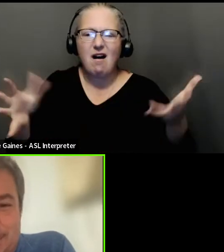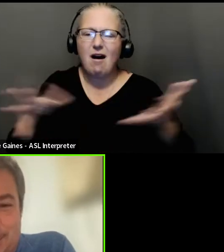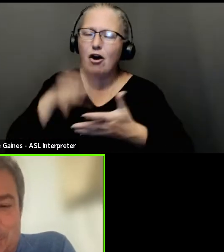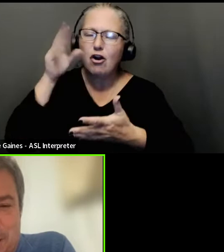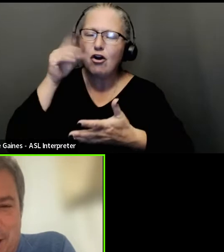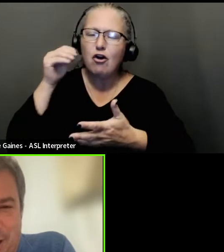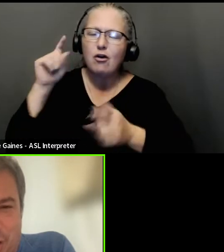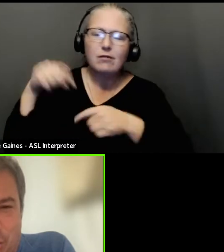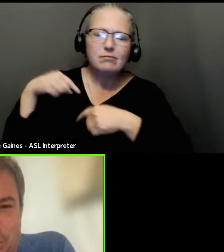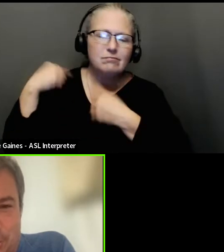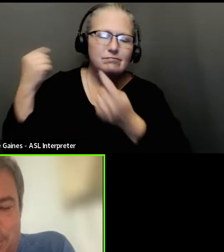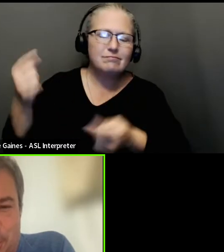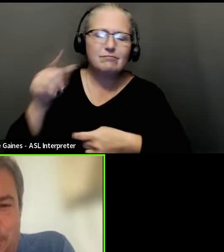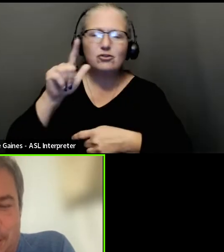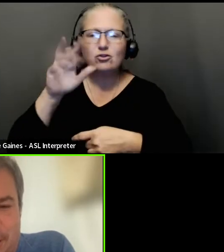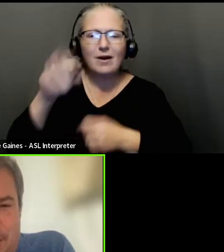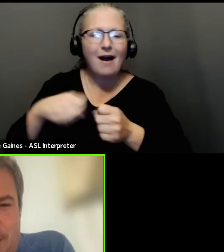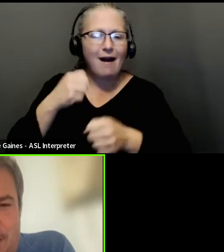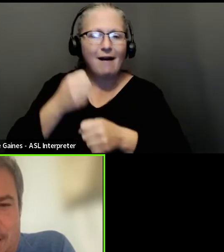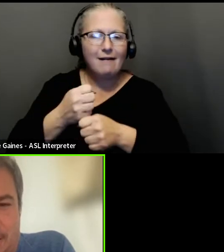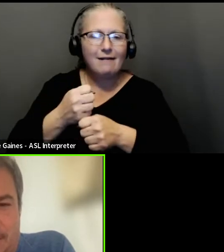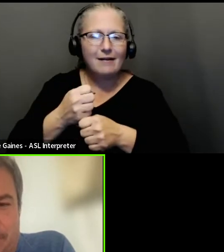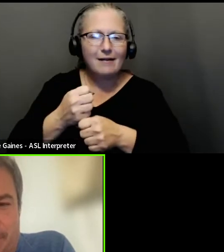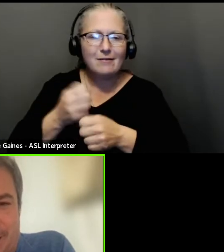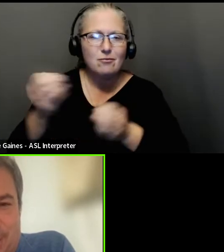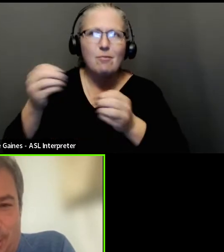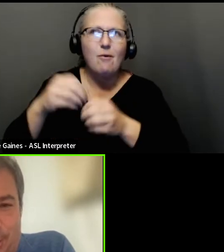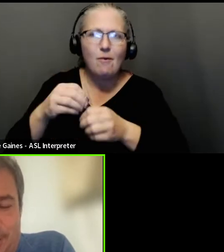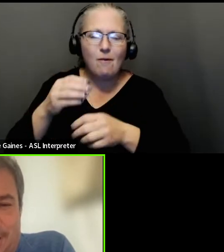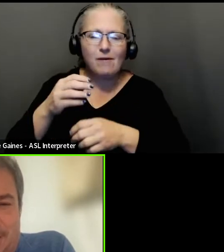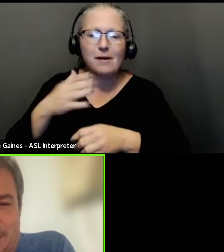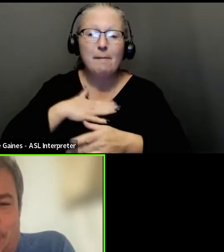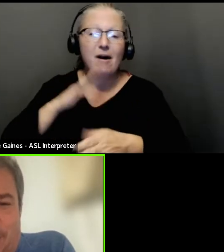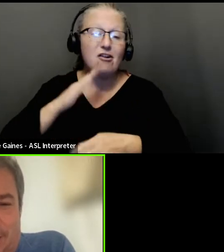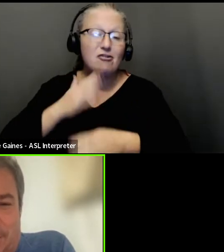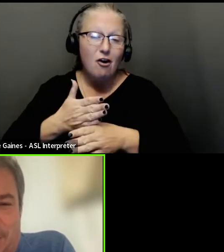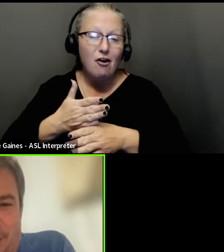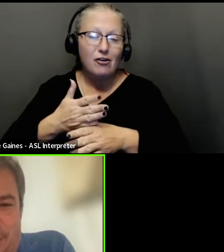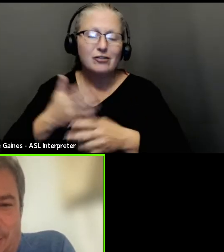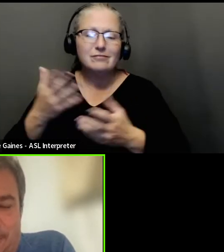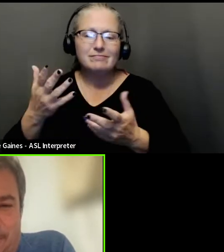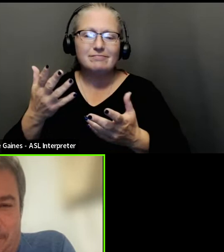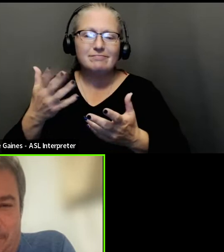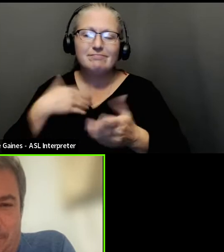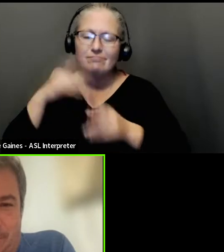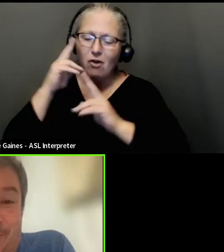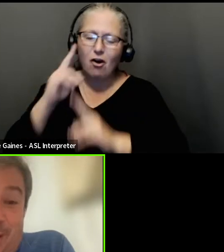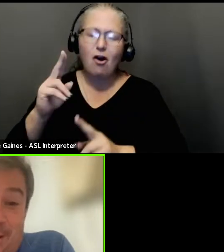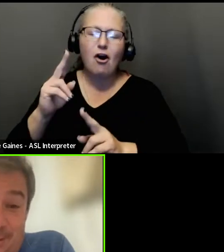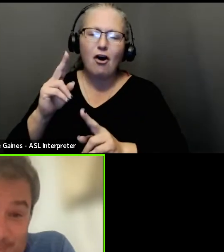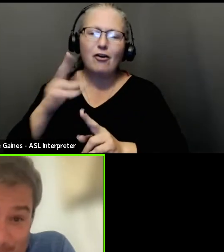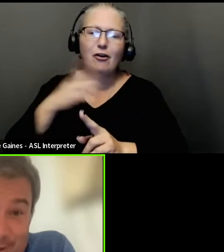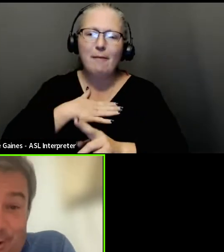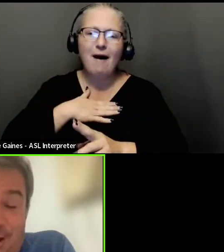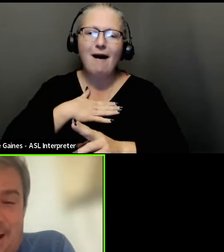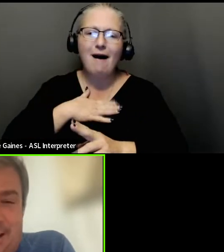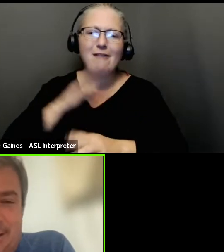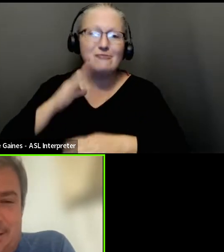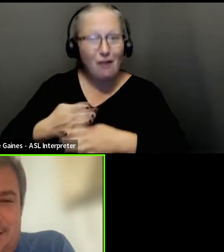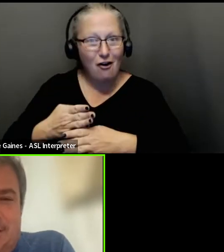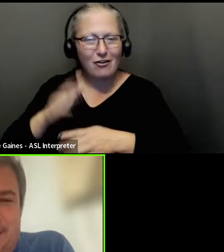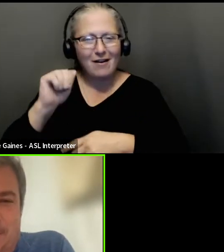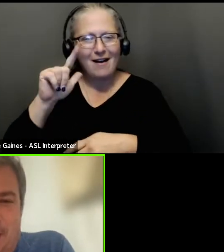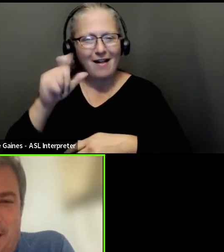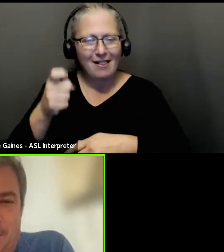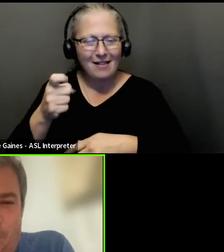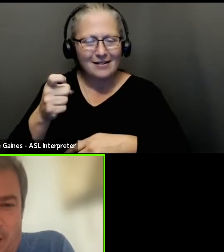last 29 years or so. And my daughter, so I just want to honor my daughter,